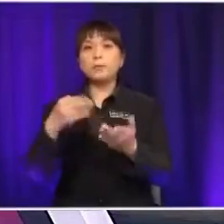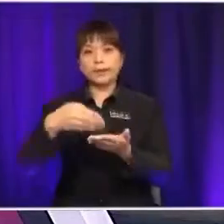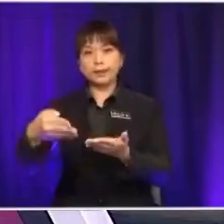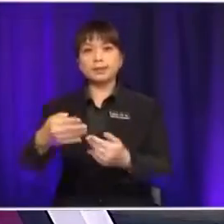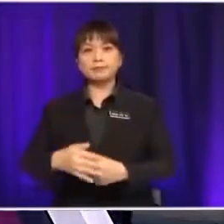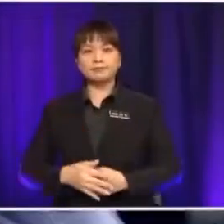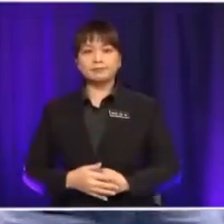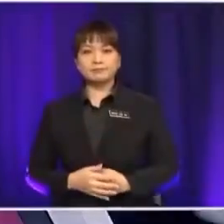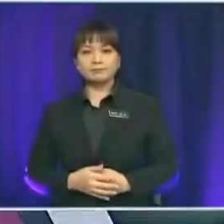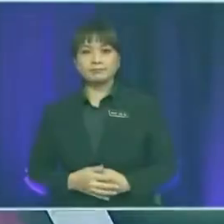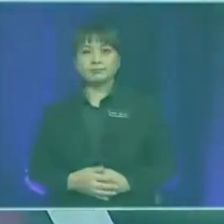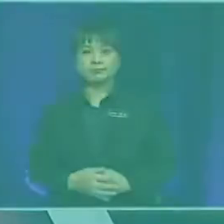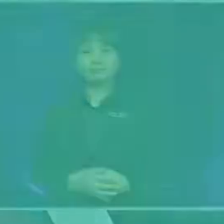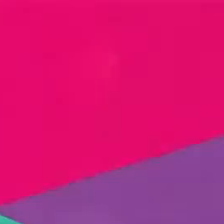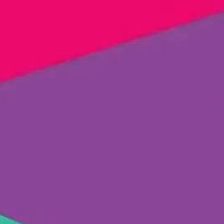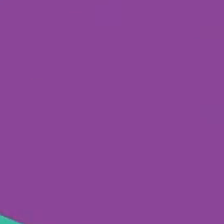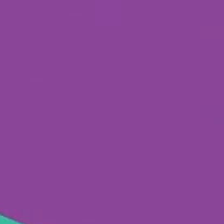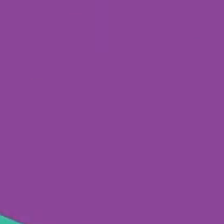Sure.